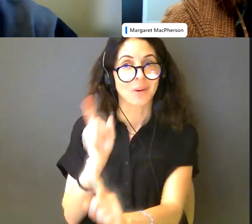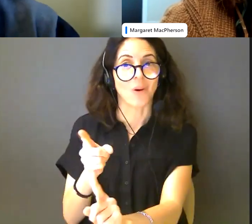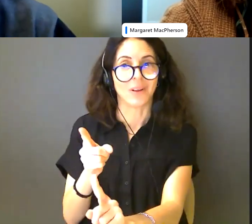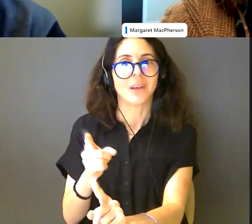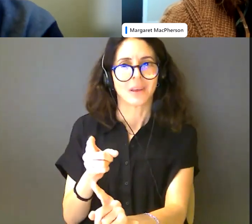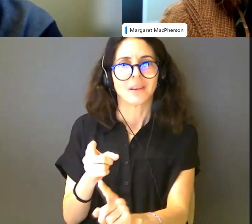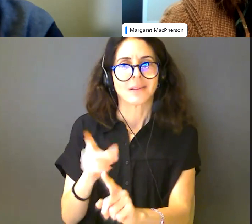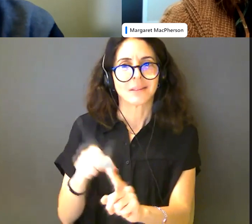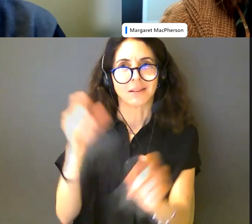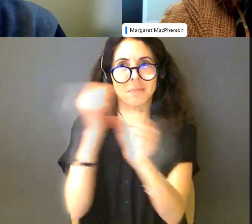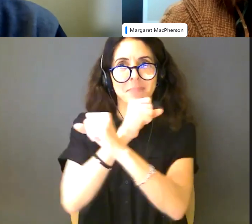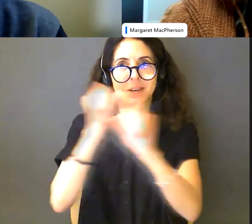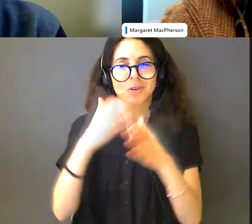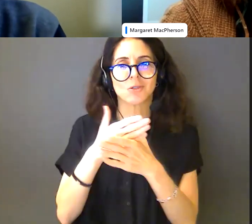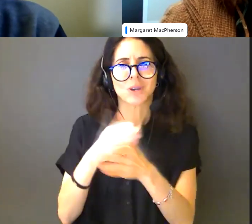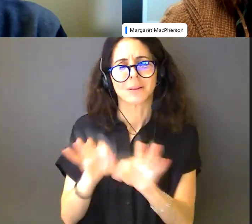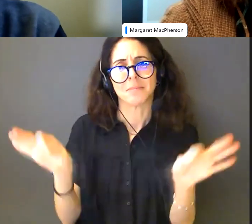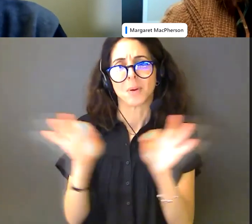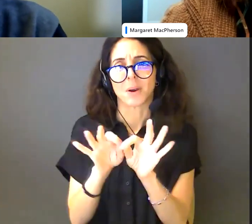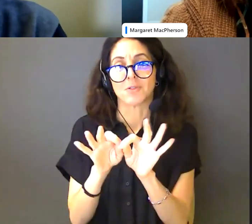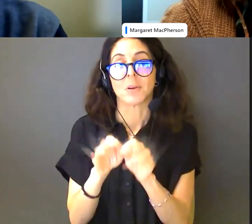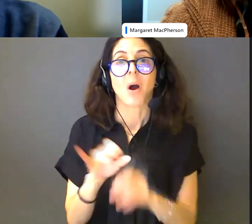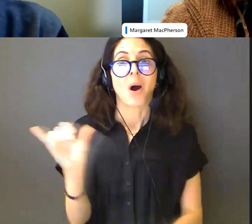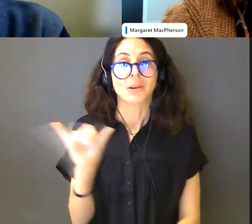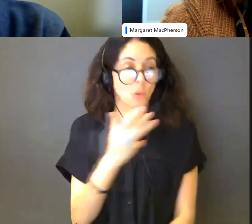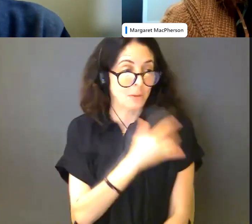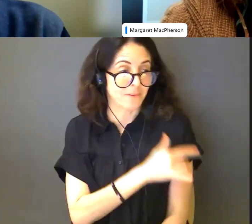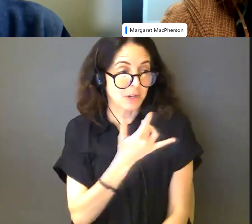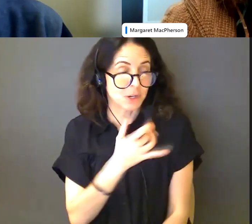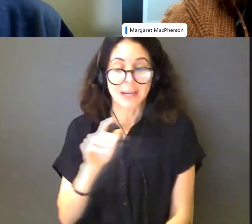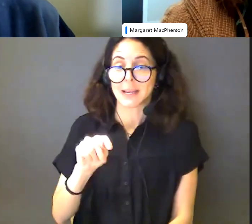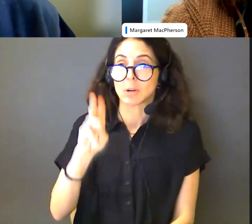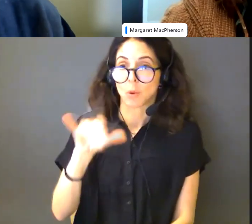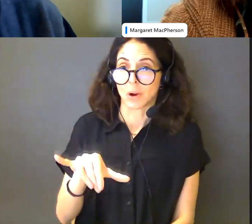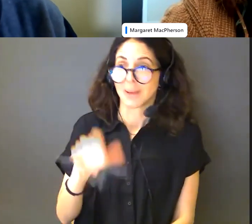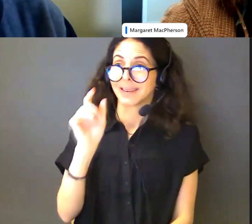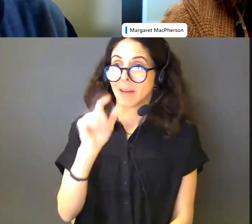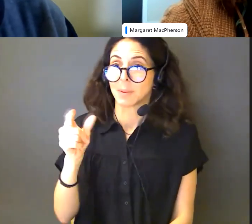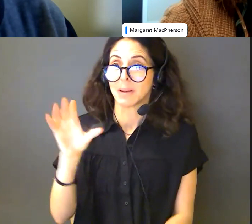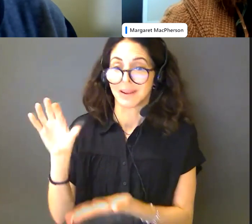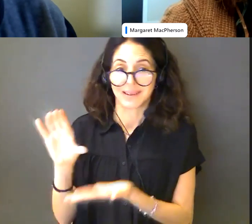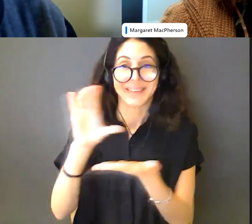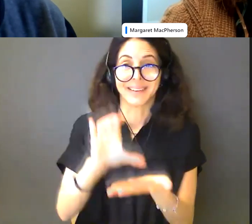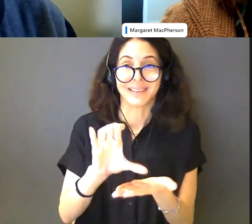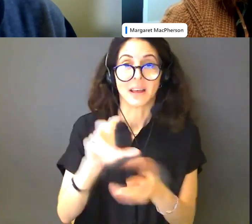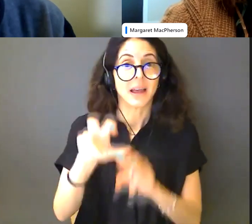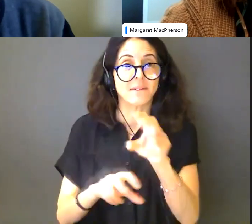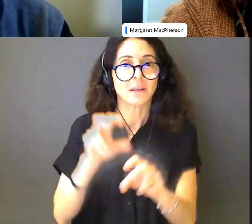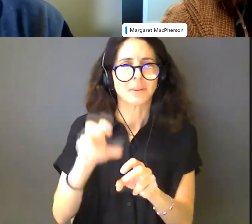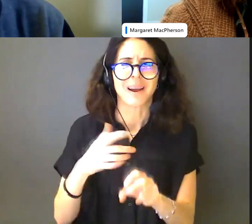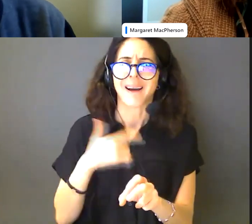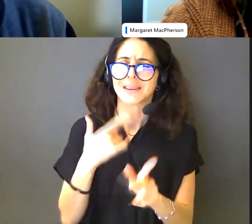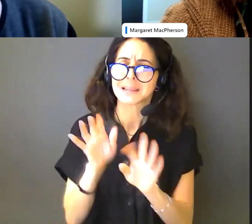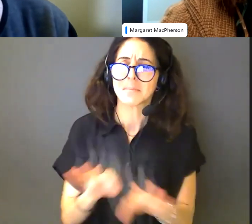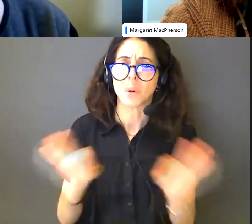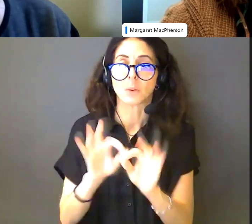so important. And with the investments from provincial territorial governments, I think we need these networks in every